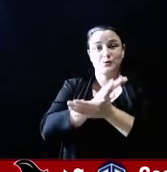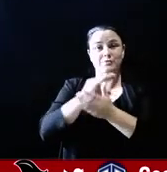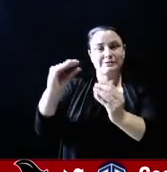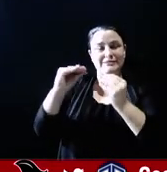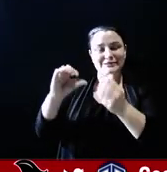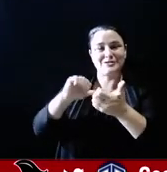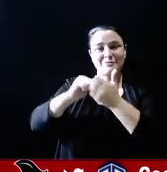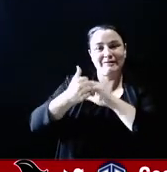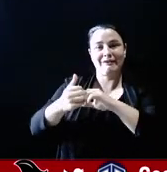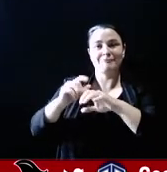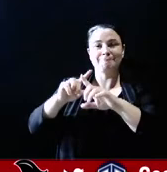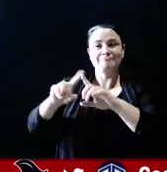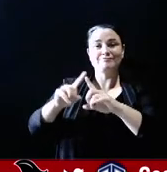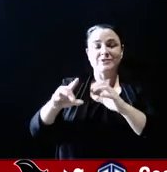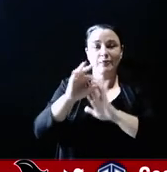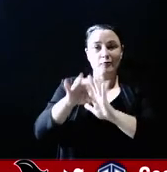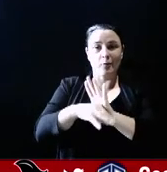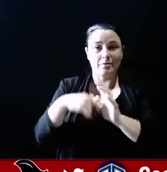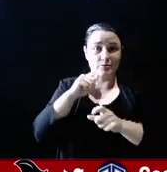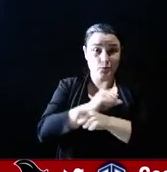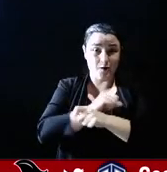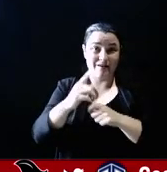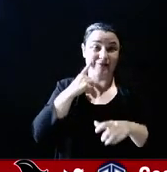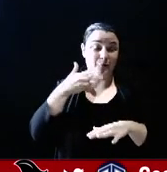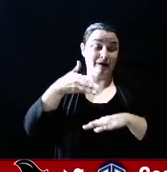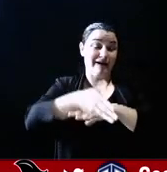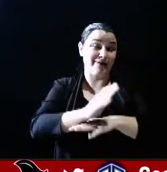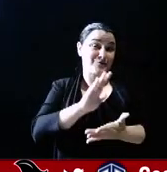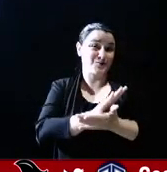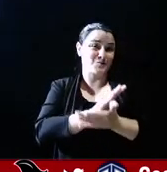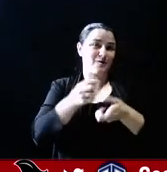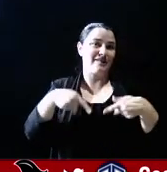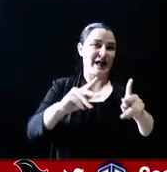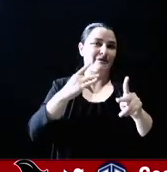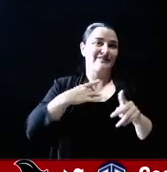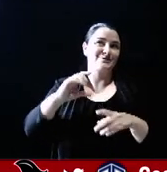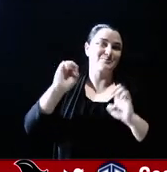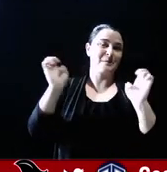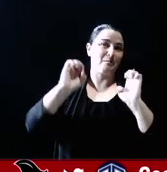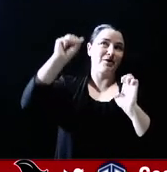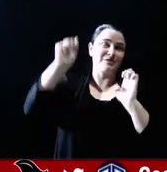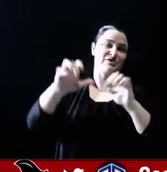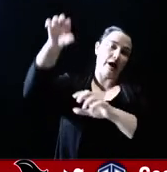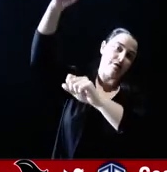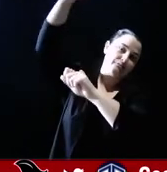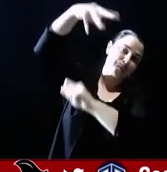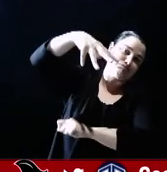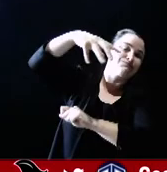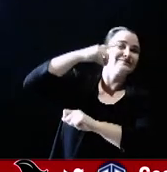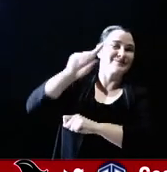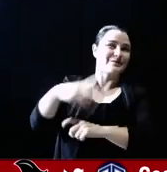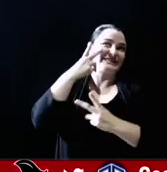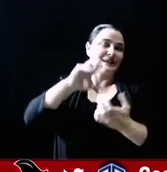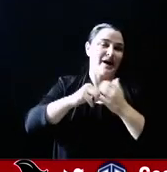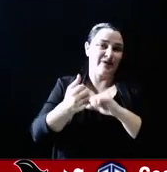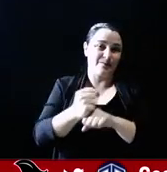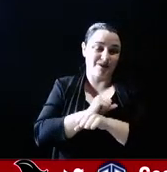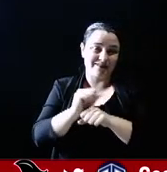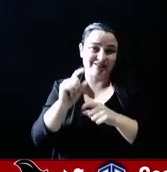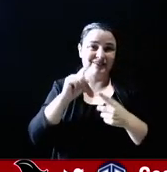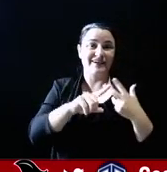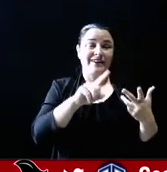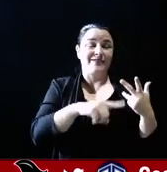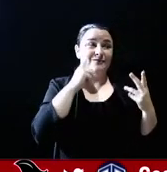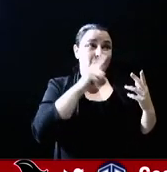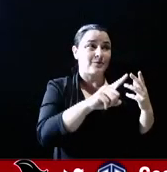experience. To Mr. Shifatu, for letting us have a Nerf gun battle in your classroom to learn about kinematics, and for giving us